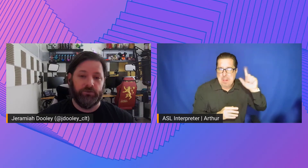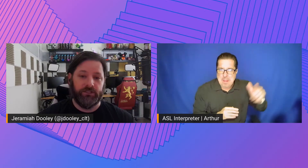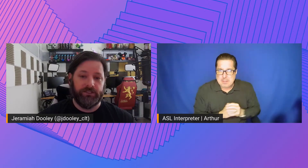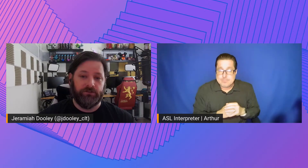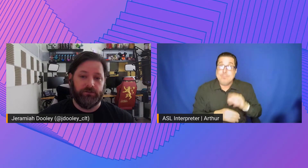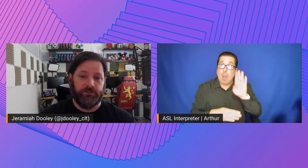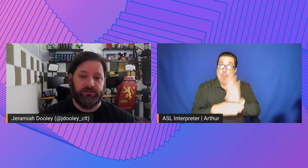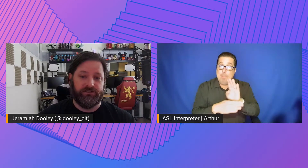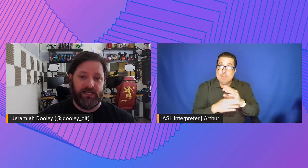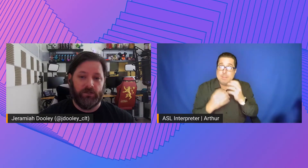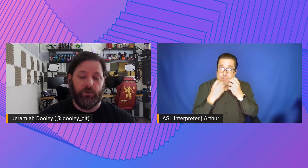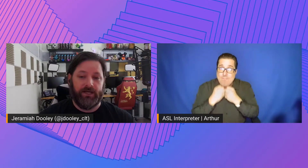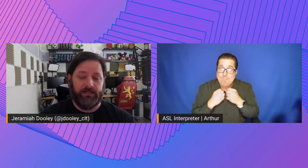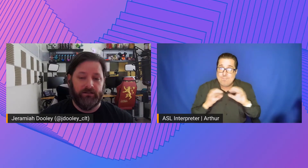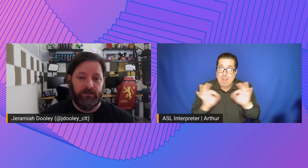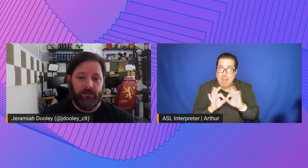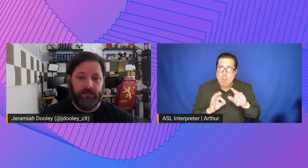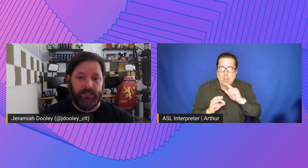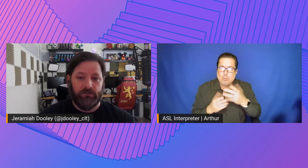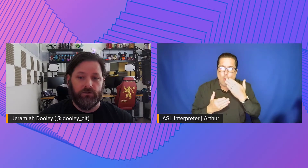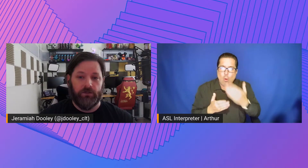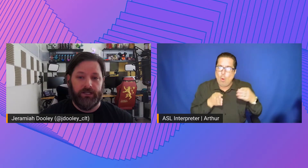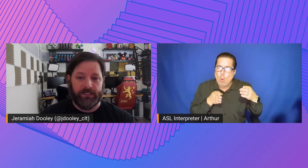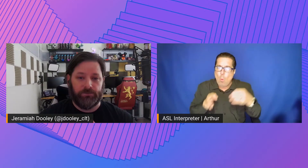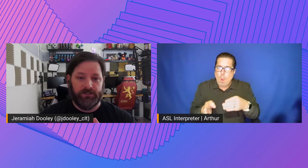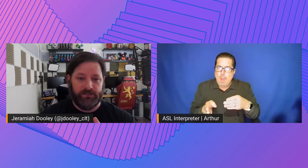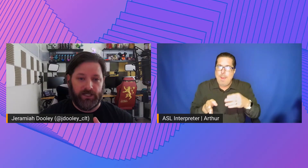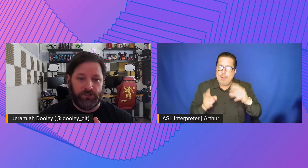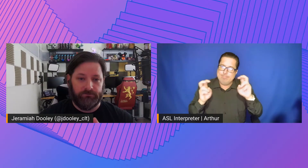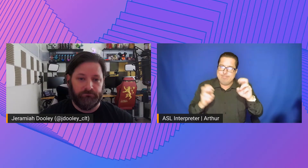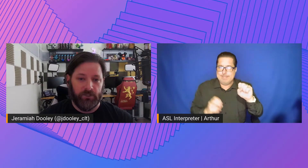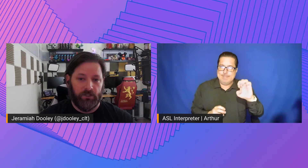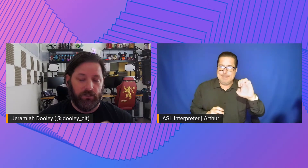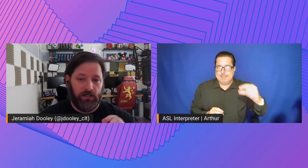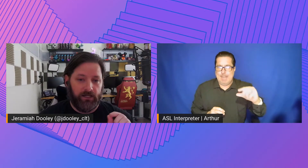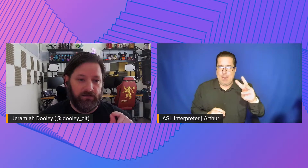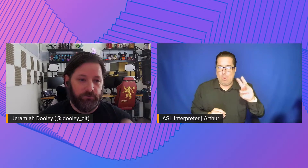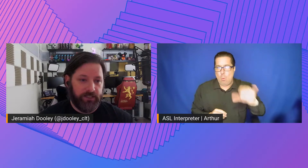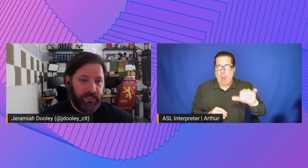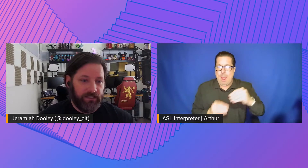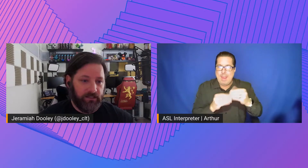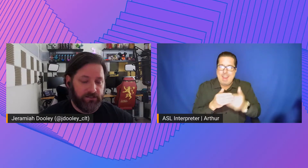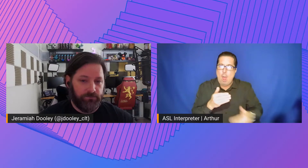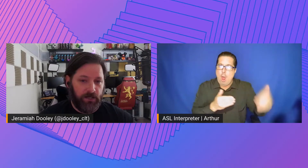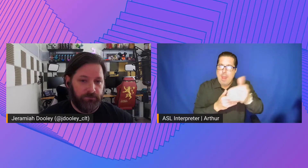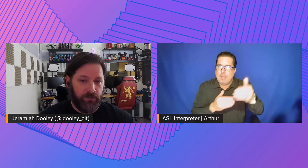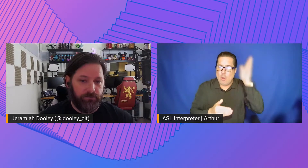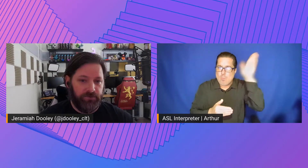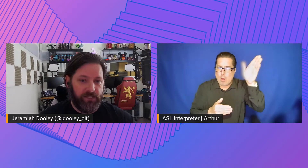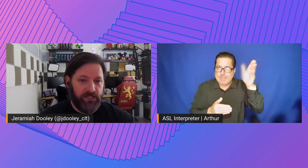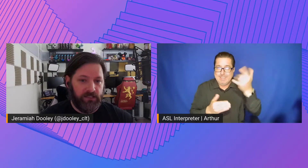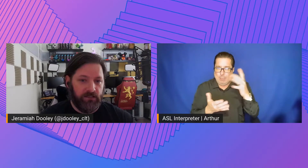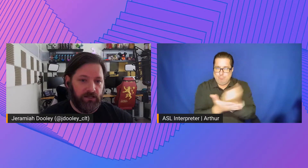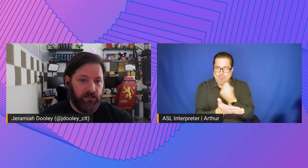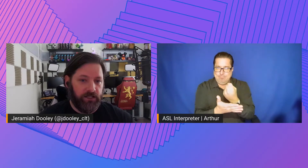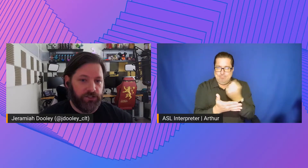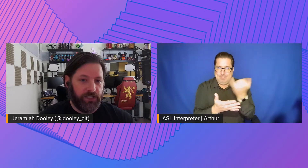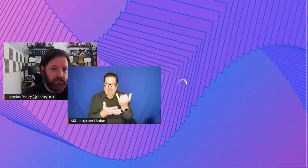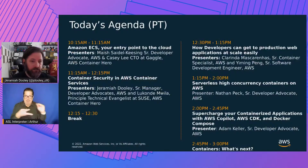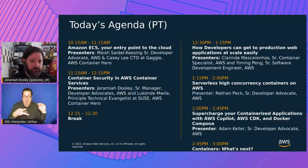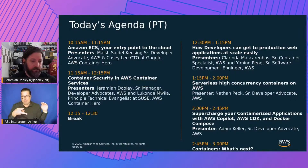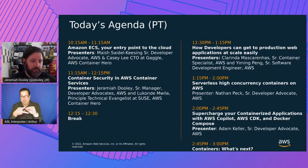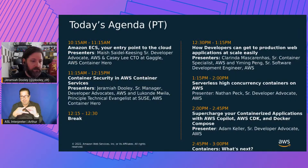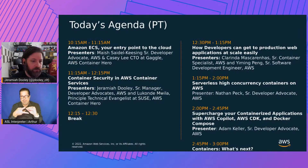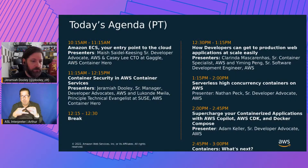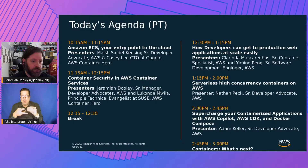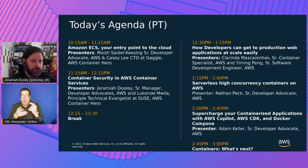a really good segue into our next presentation. If we can, let's pop up the